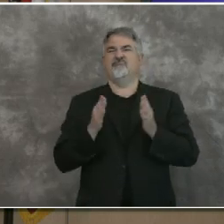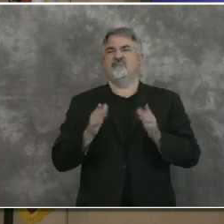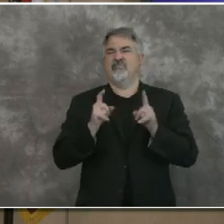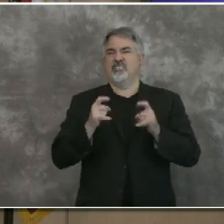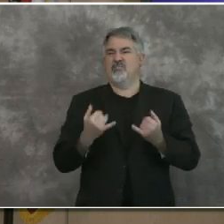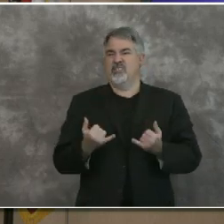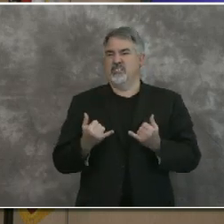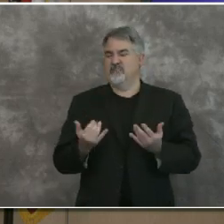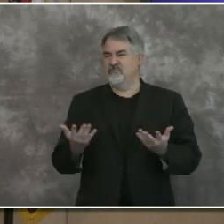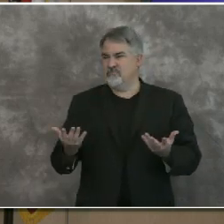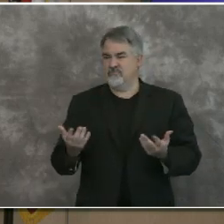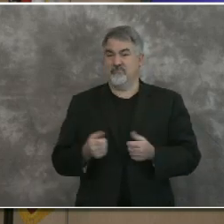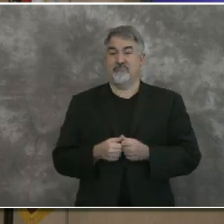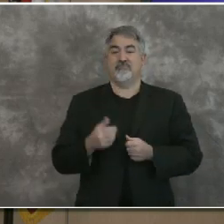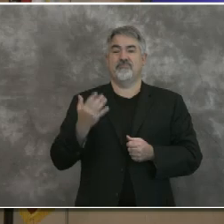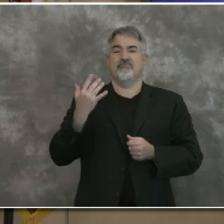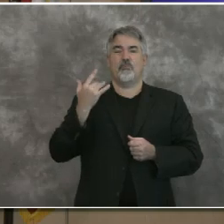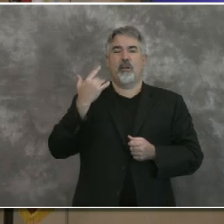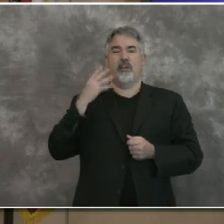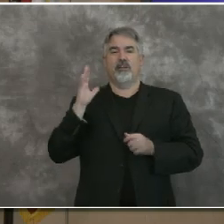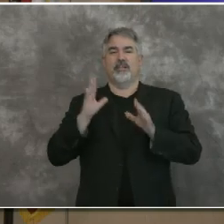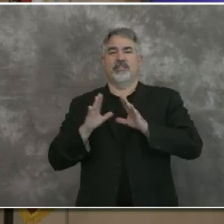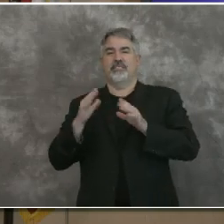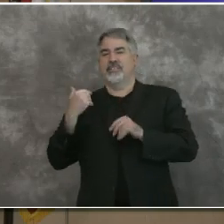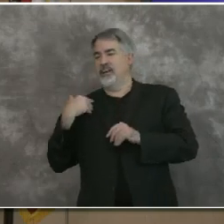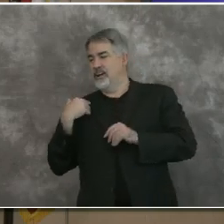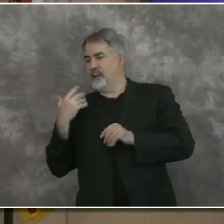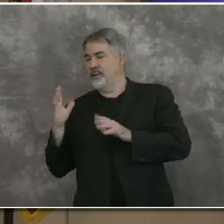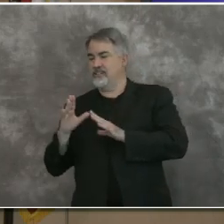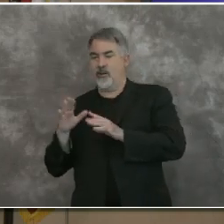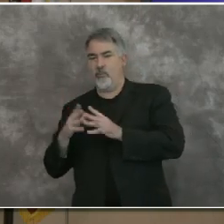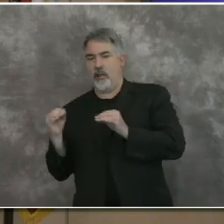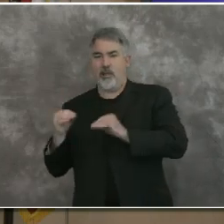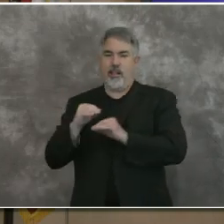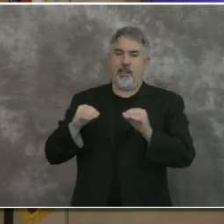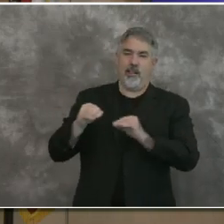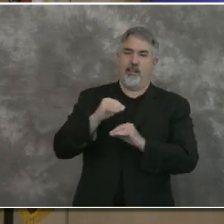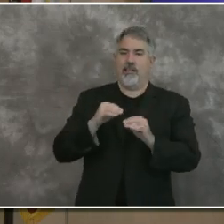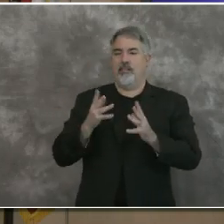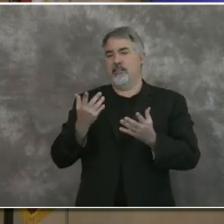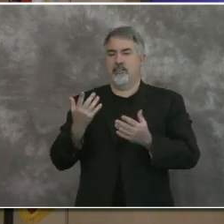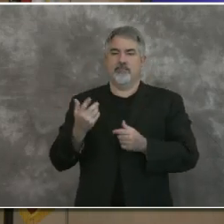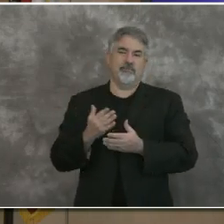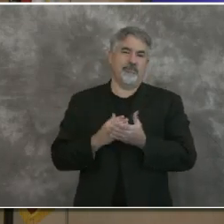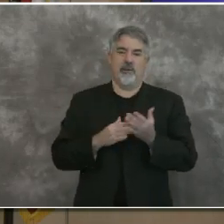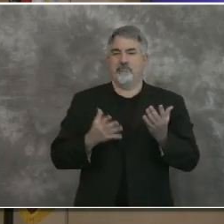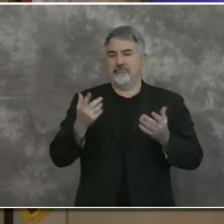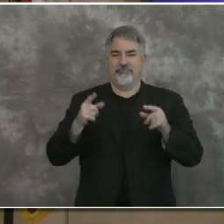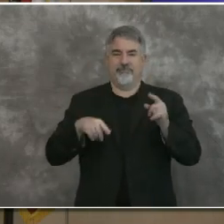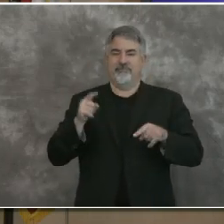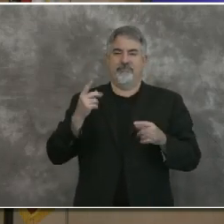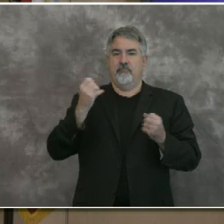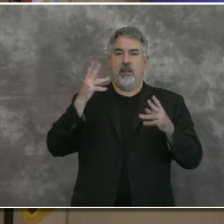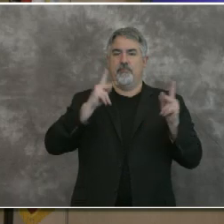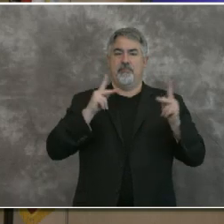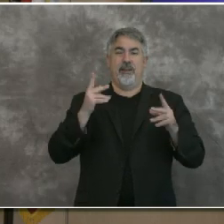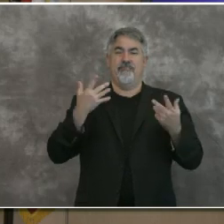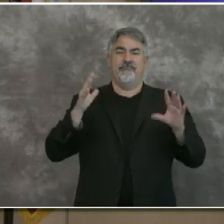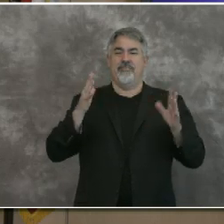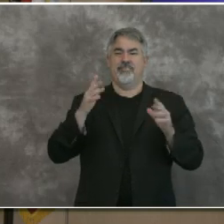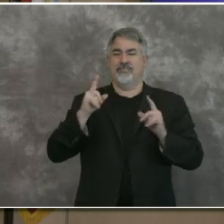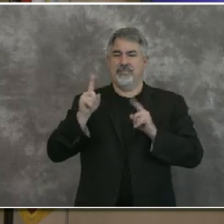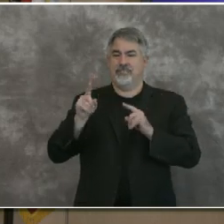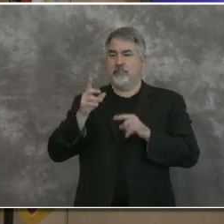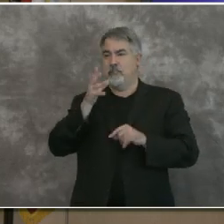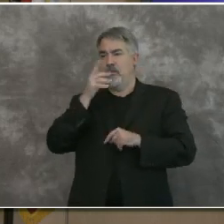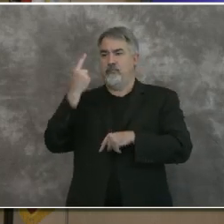drive-up testing for the state is not operational on Sundays, and apparently a lot of folks do not want to spend their Mother's Day going to get a test. But Mondays have